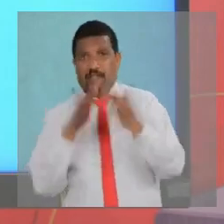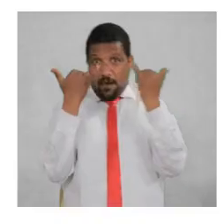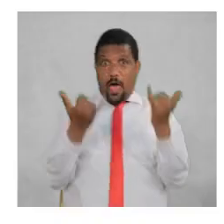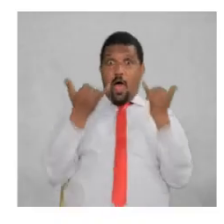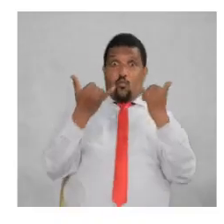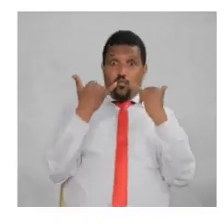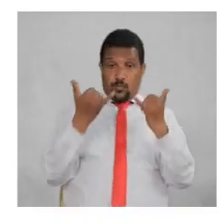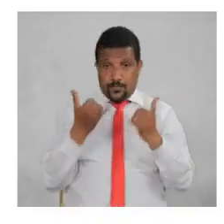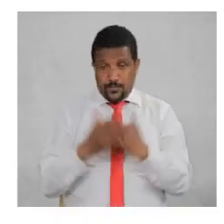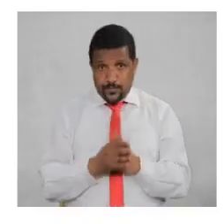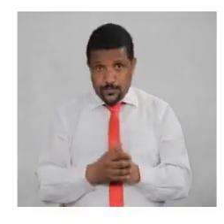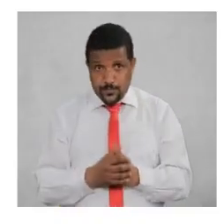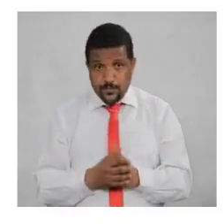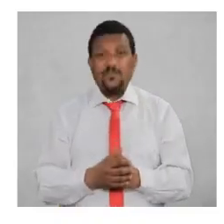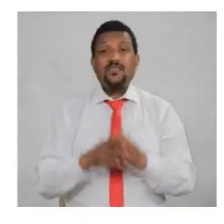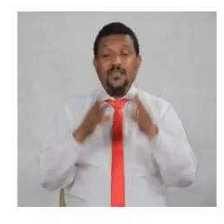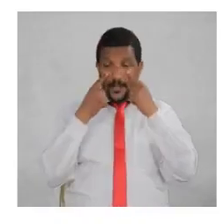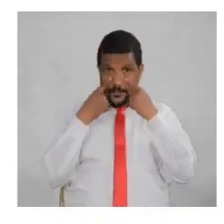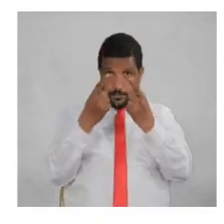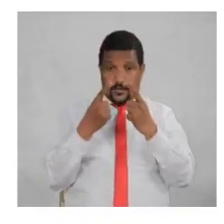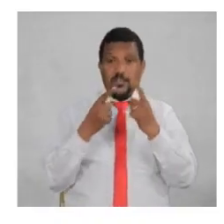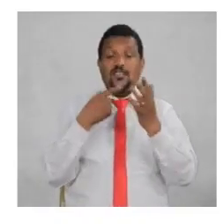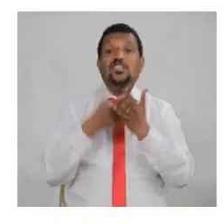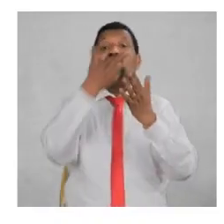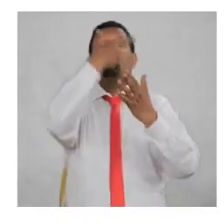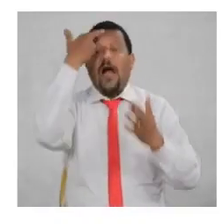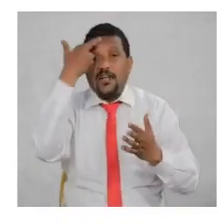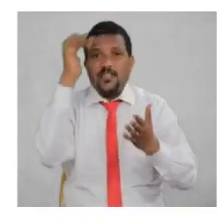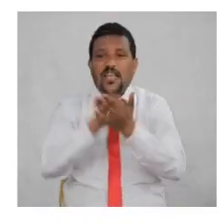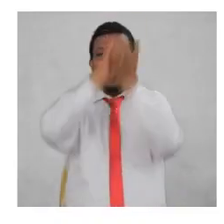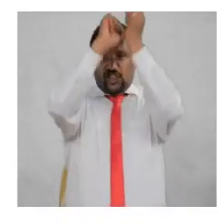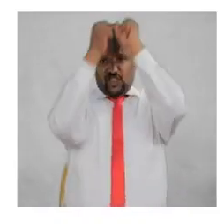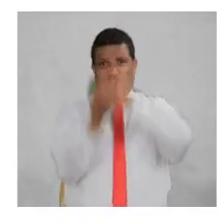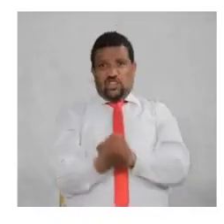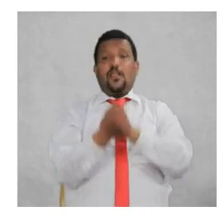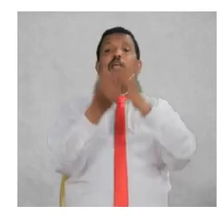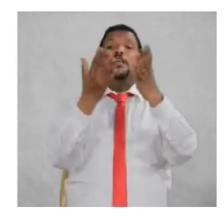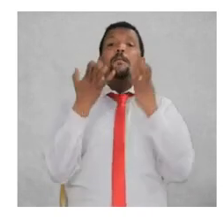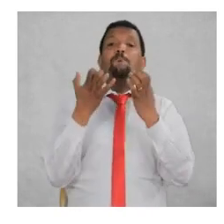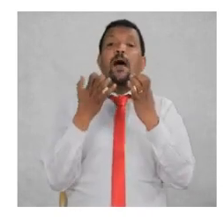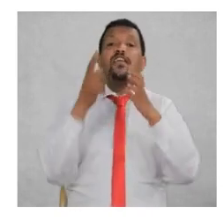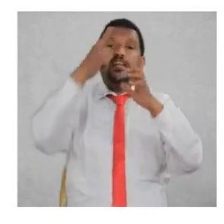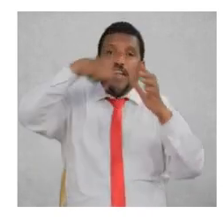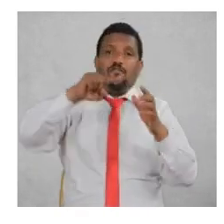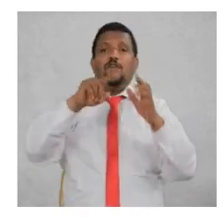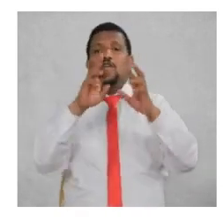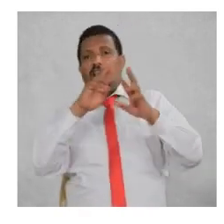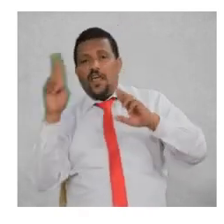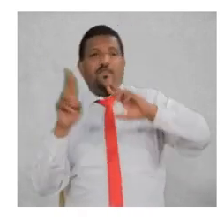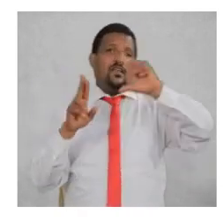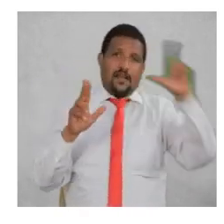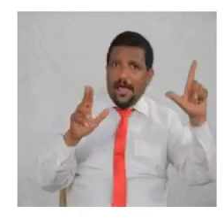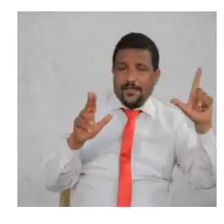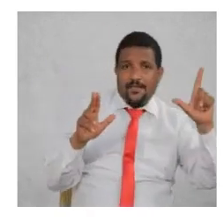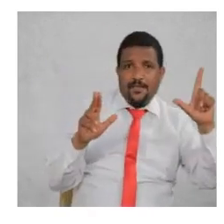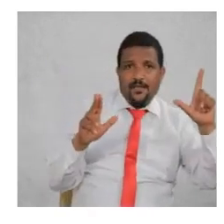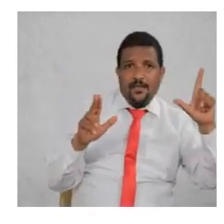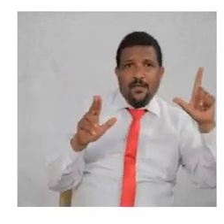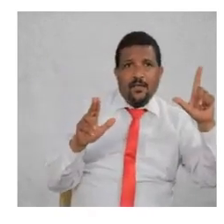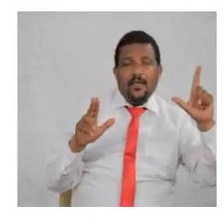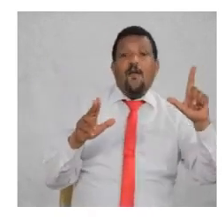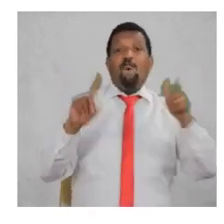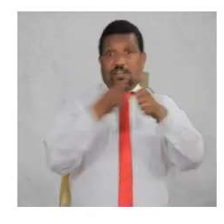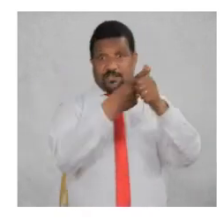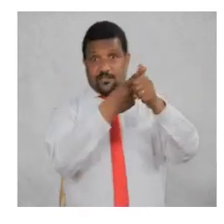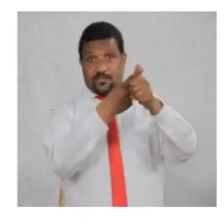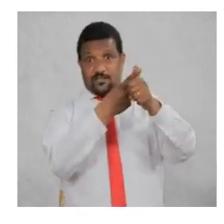Now, let's see these factors that shift the demand curve either to the left or to the right.